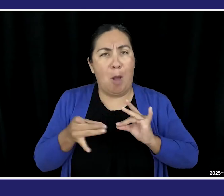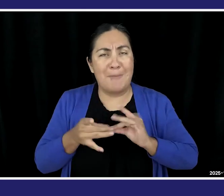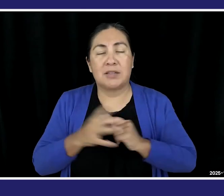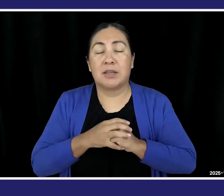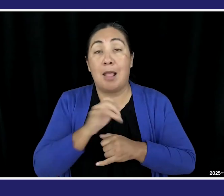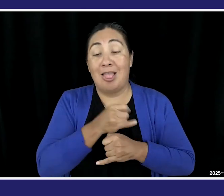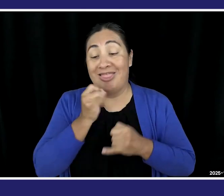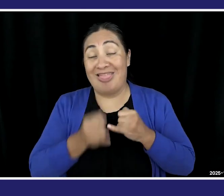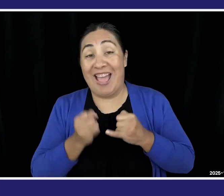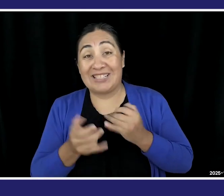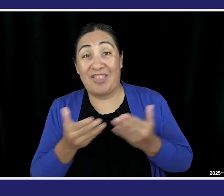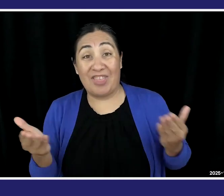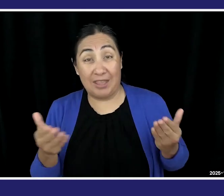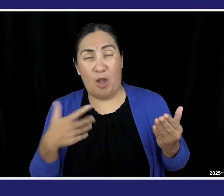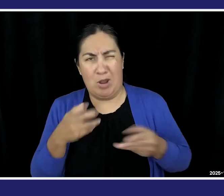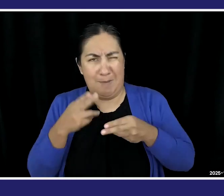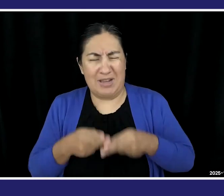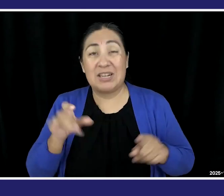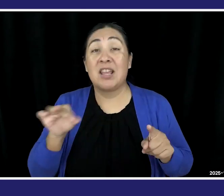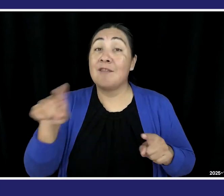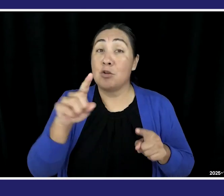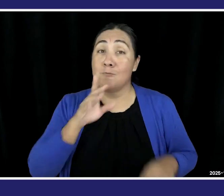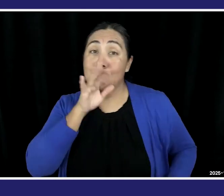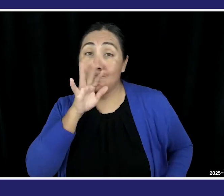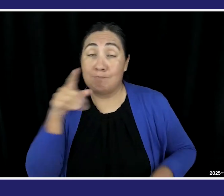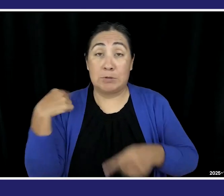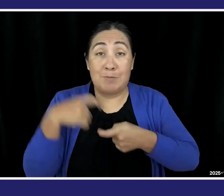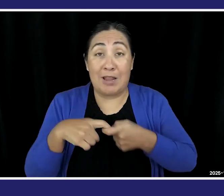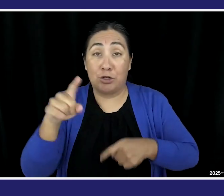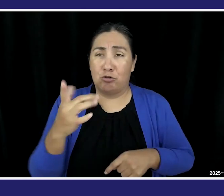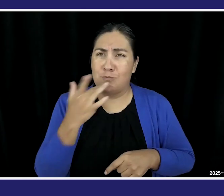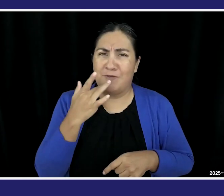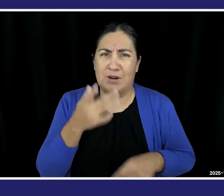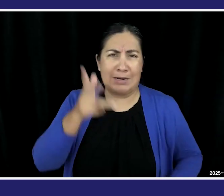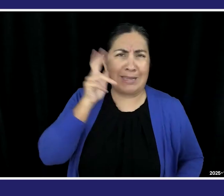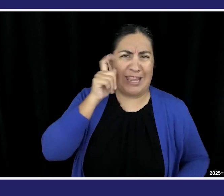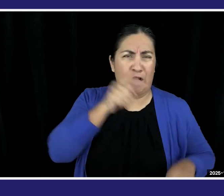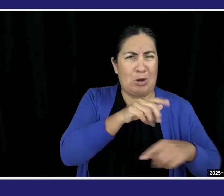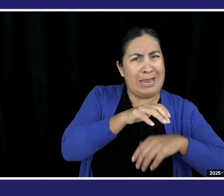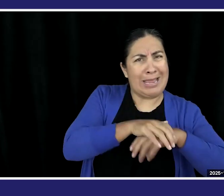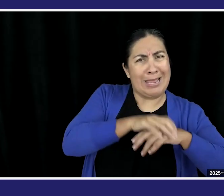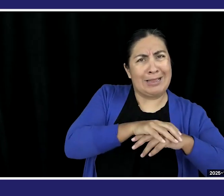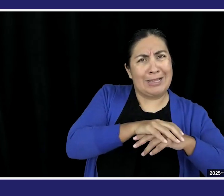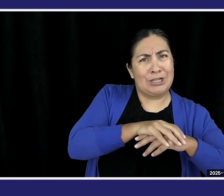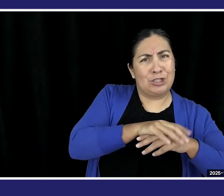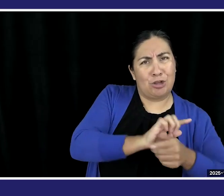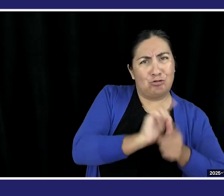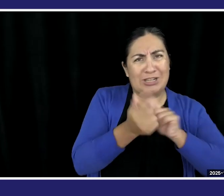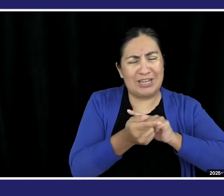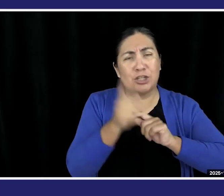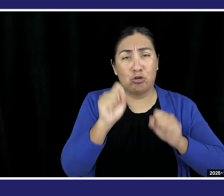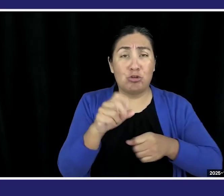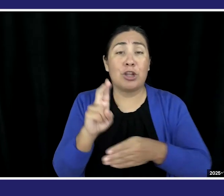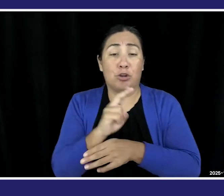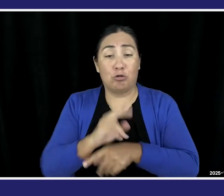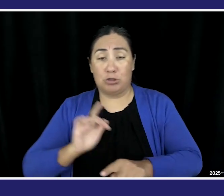we receive comments in Spanish and you would prefer to hear the English translation of that comment, you're able to